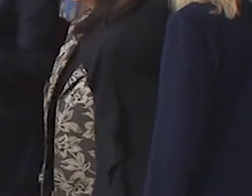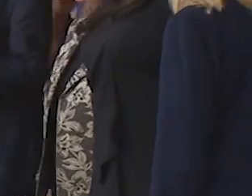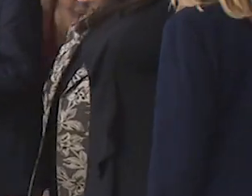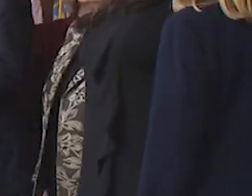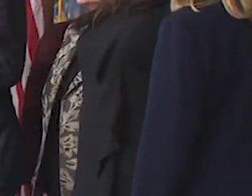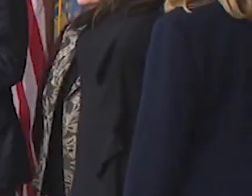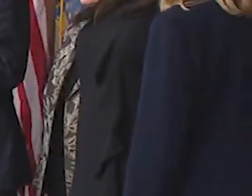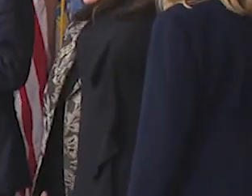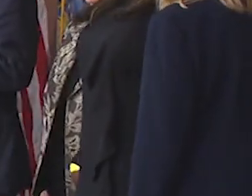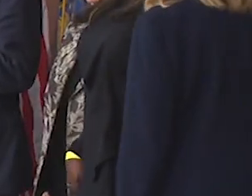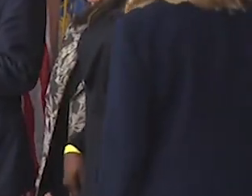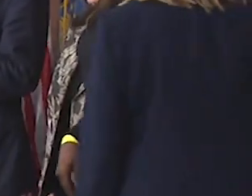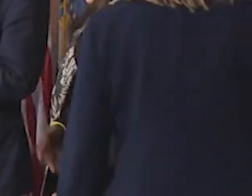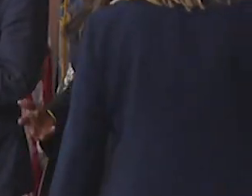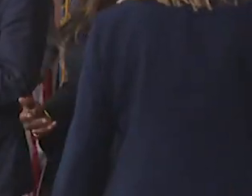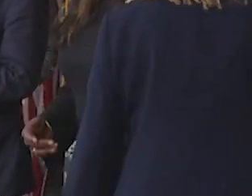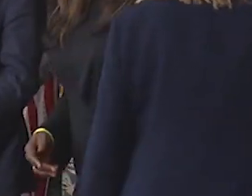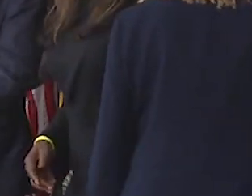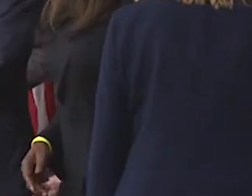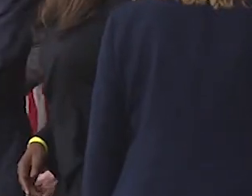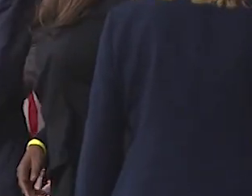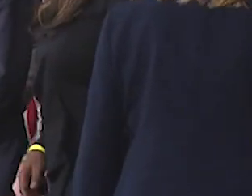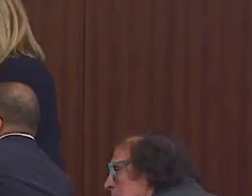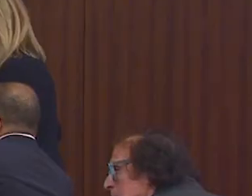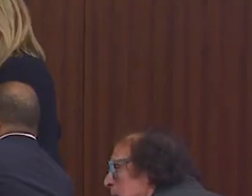We're the side of the back.